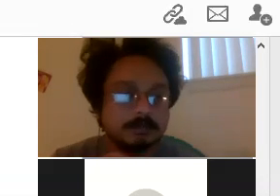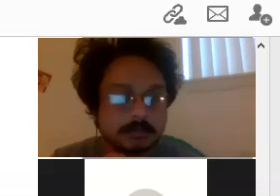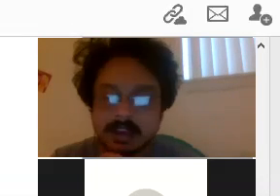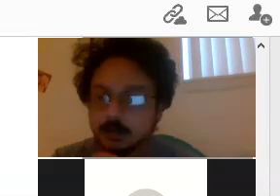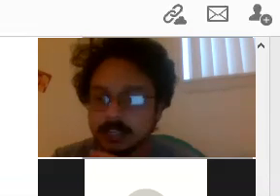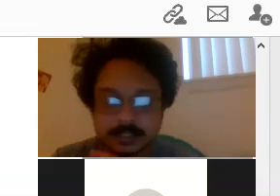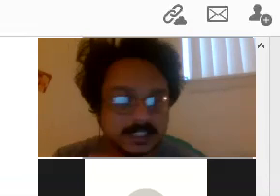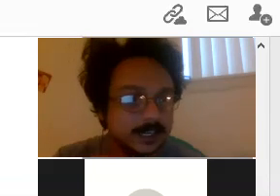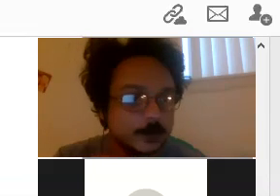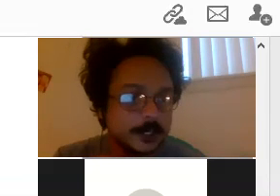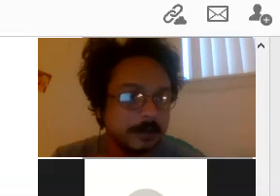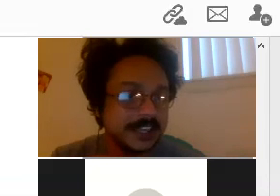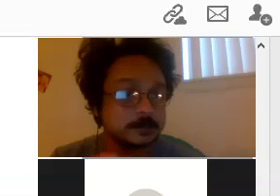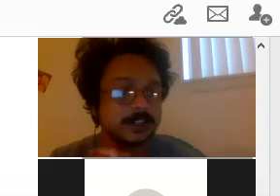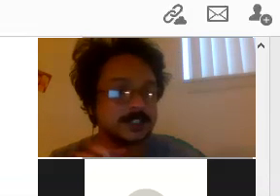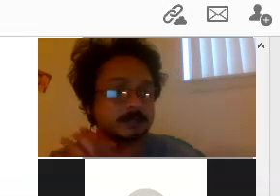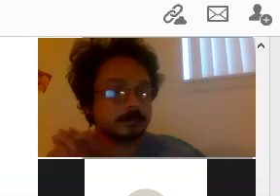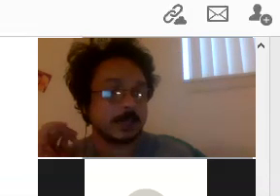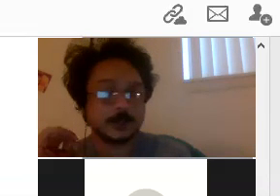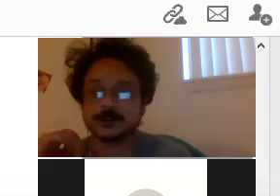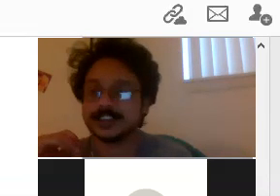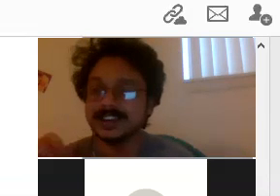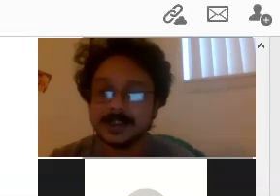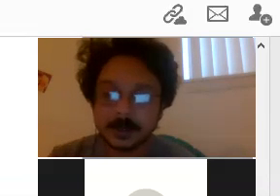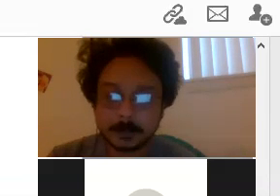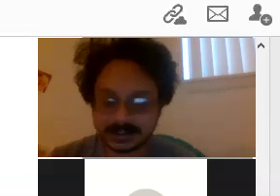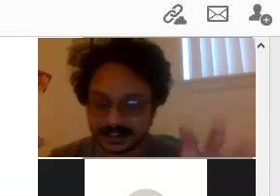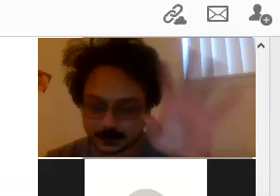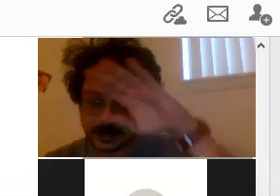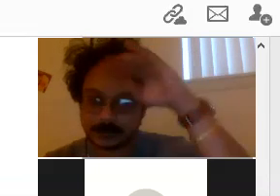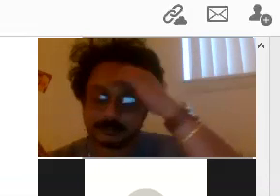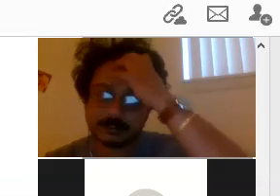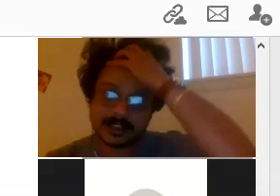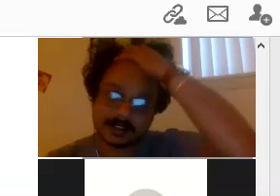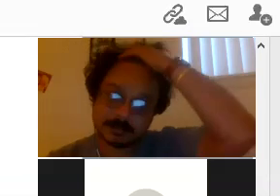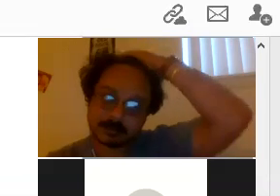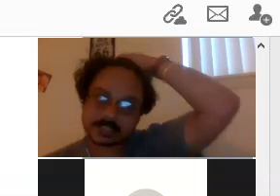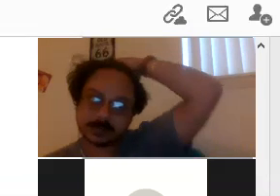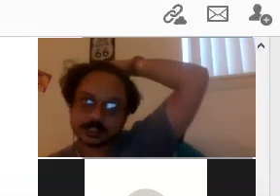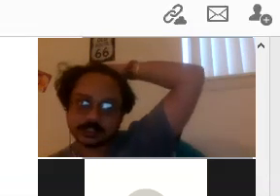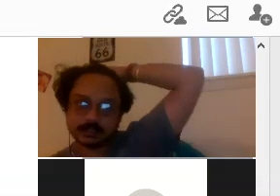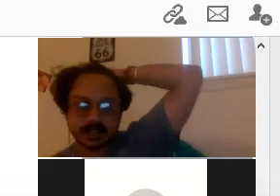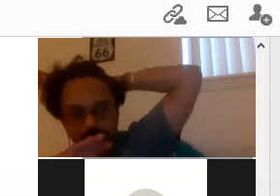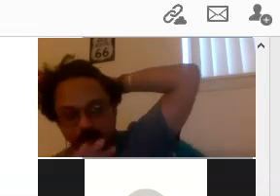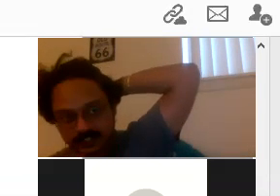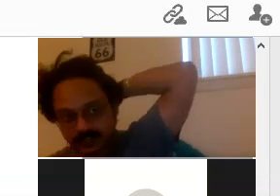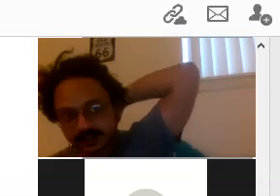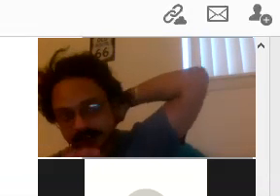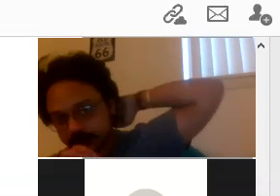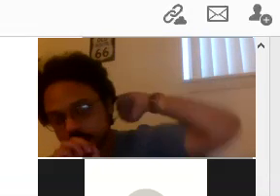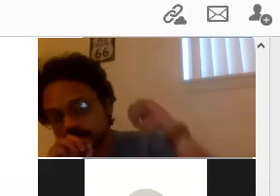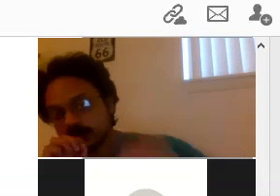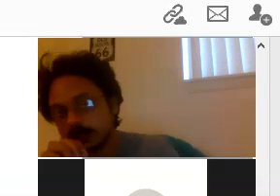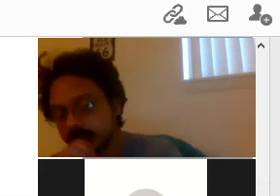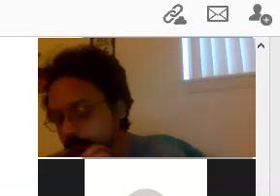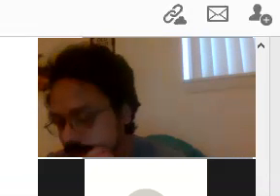let's, and you guys basically ruined my explanation. Thank you for that. But let's look at another explanation here. Yeah, you guys are correct.